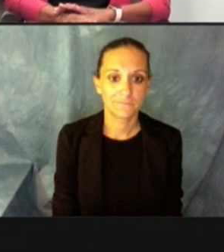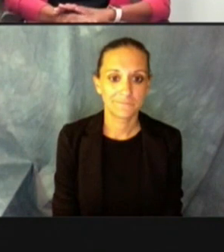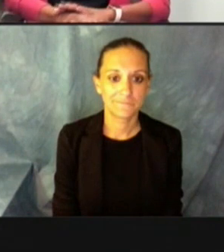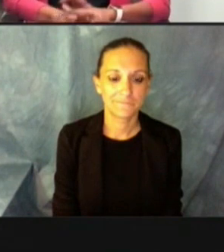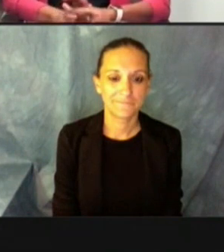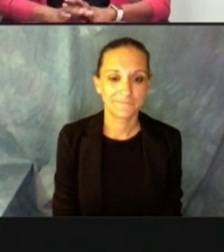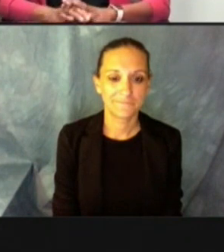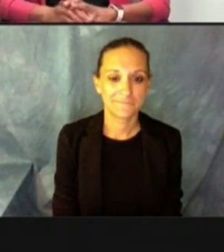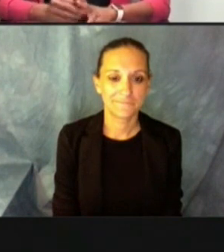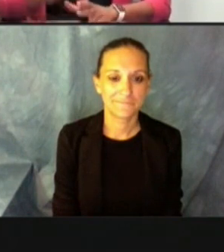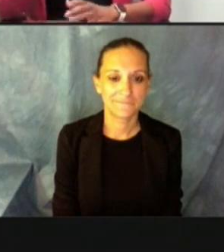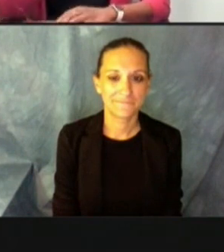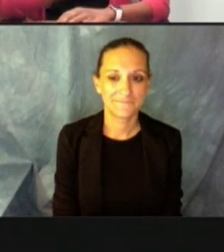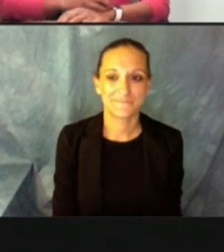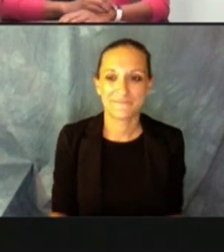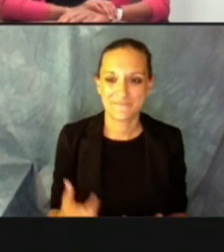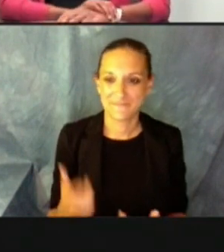Go